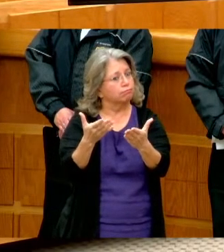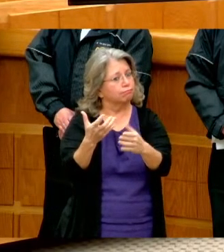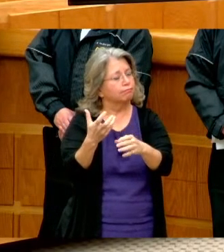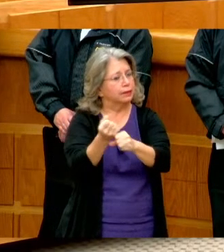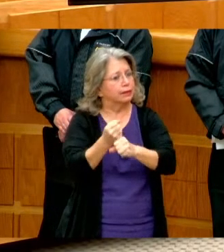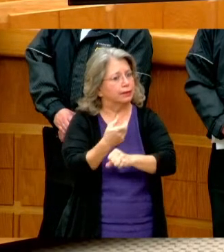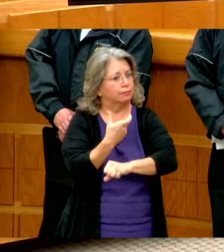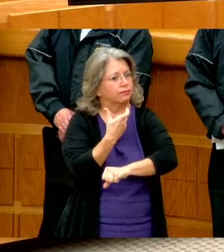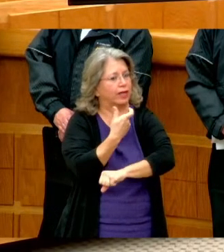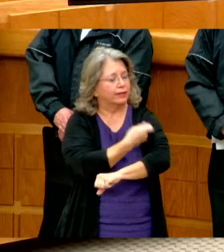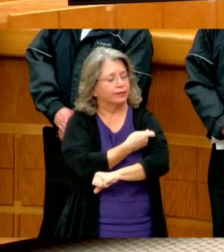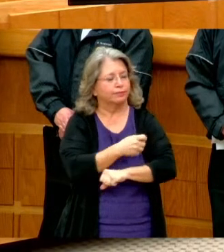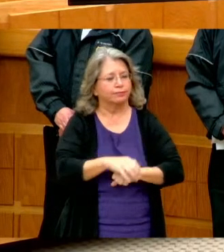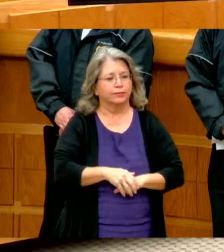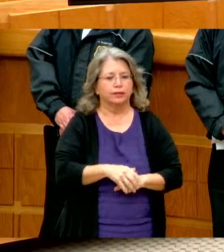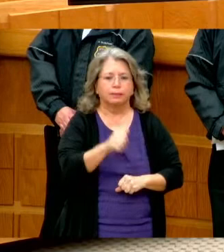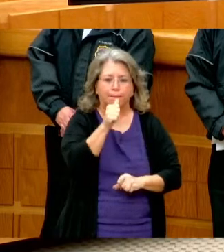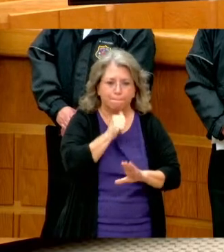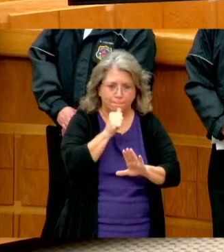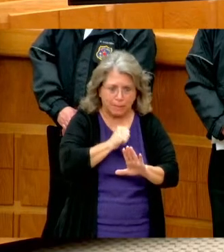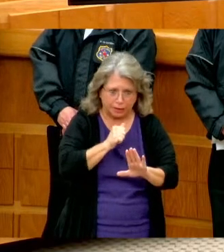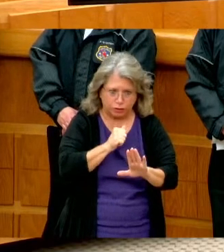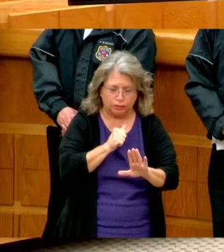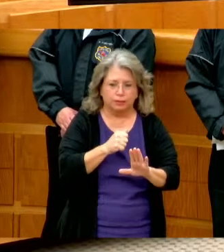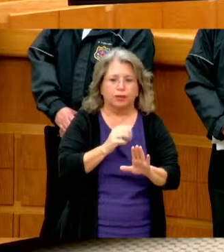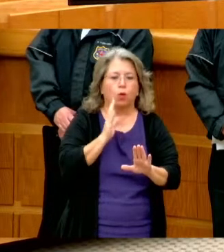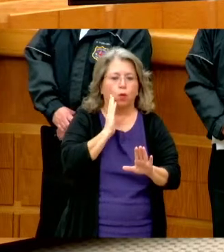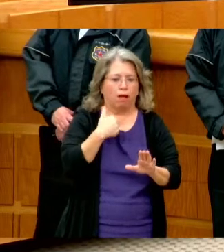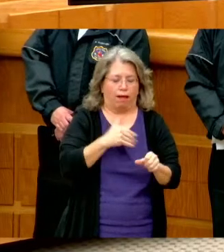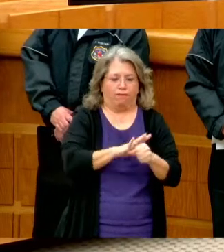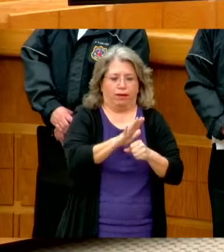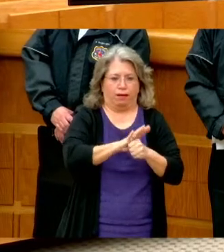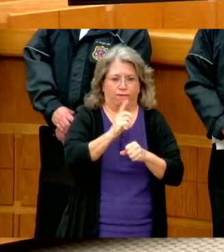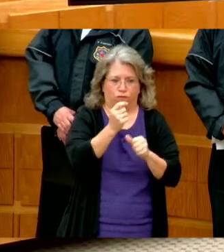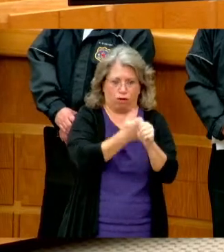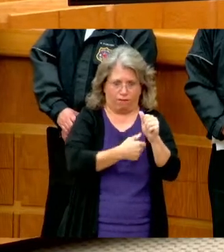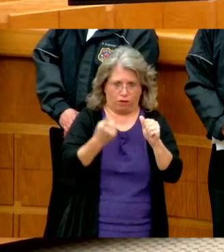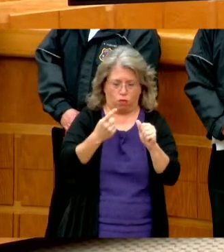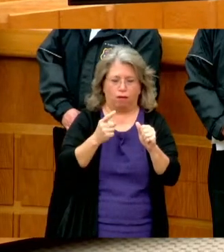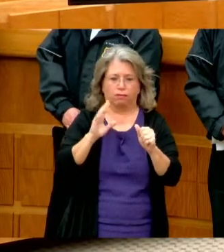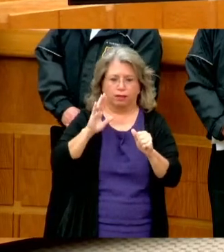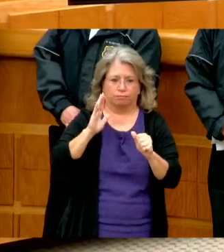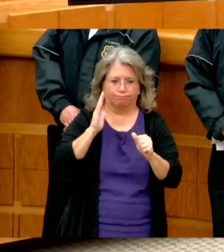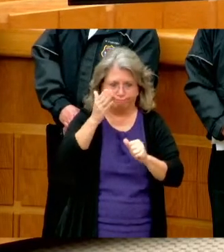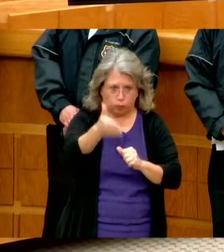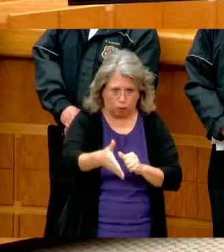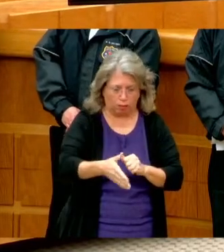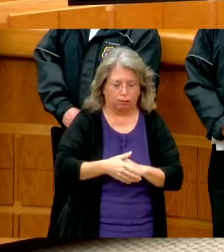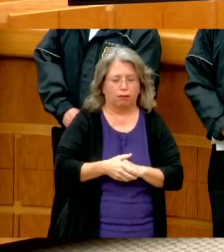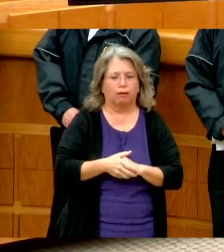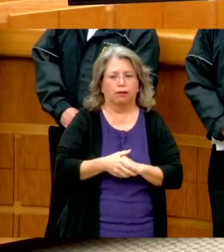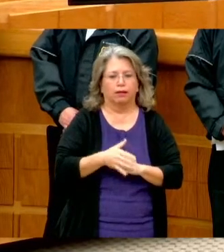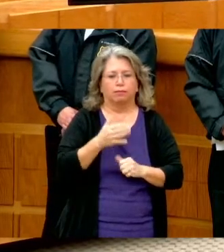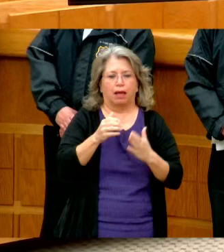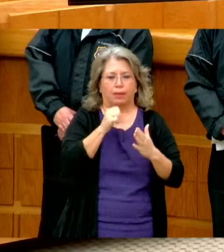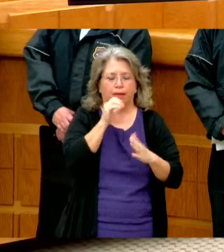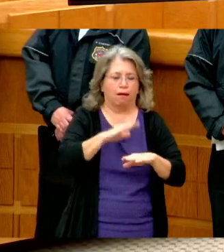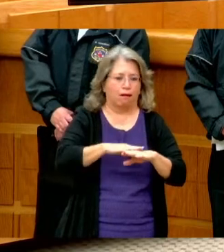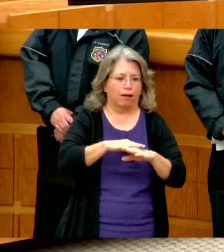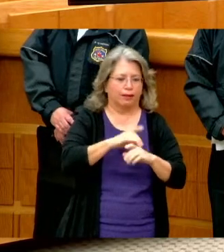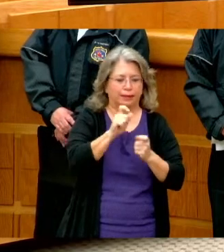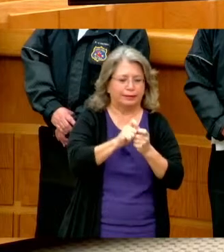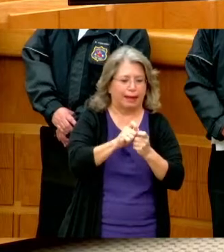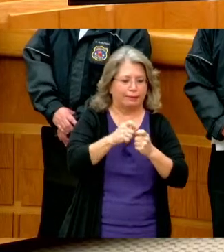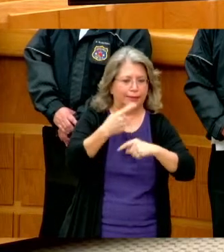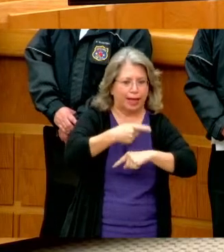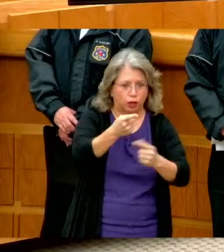there'll be enough for everybody that wants one. It just may not be on the day or the time that you want it. But the folks that are going to be administering this are